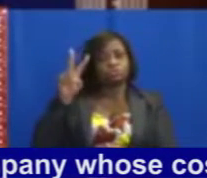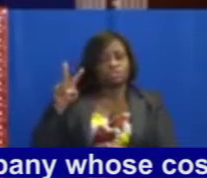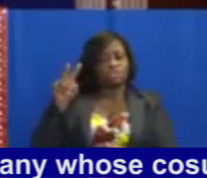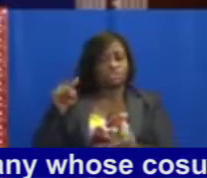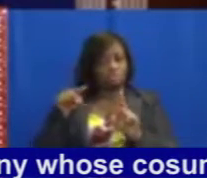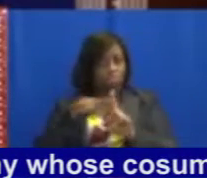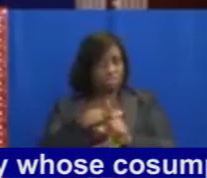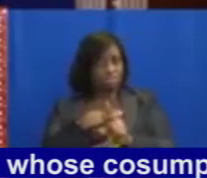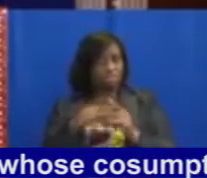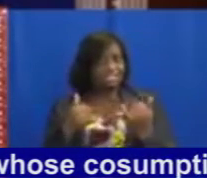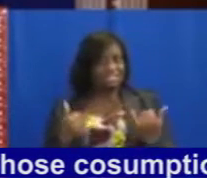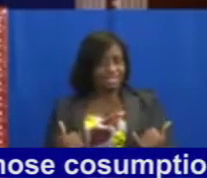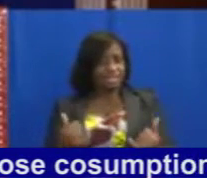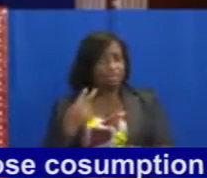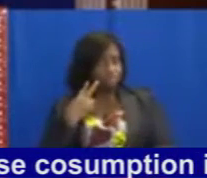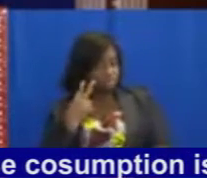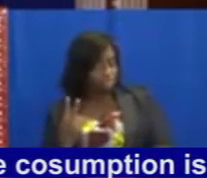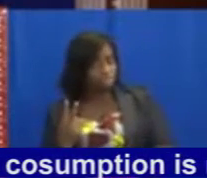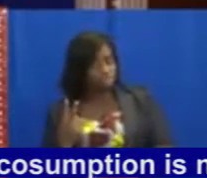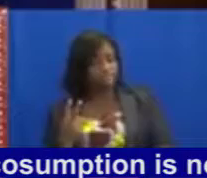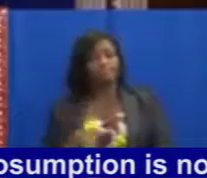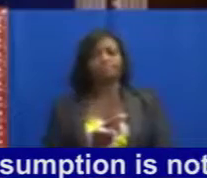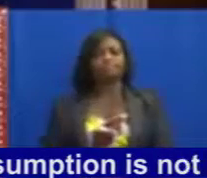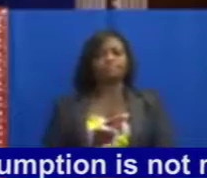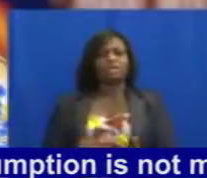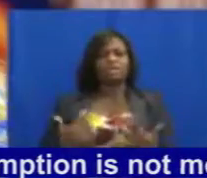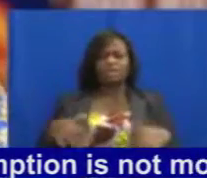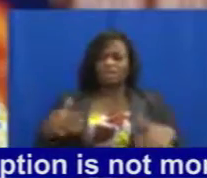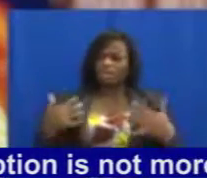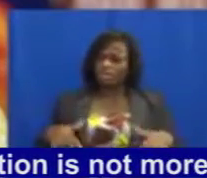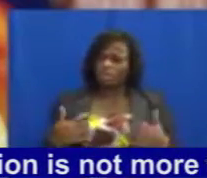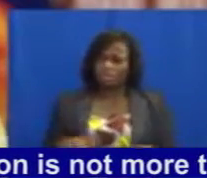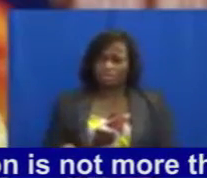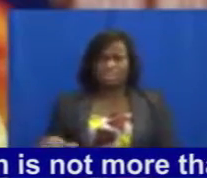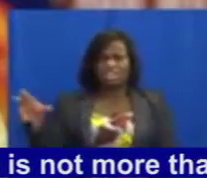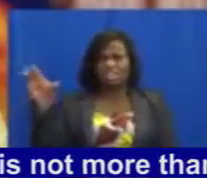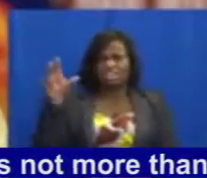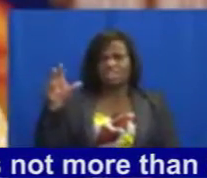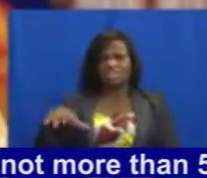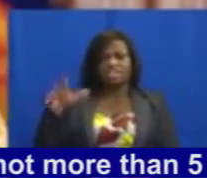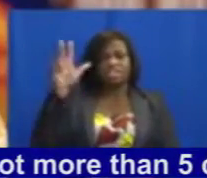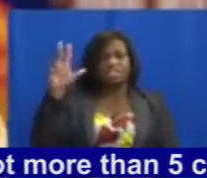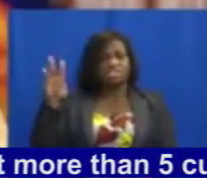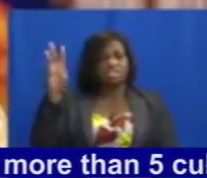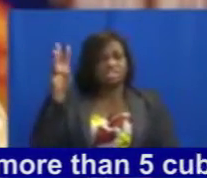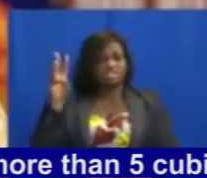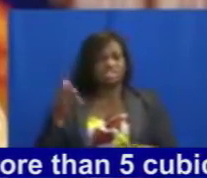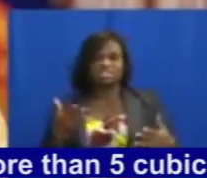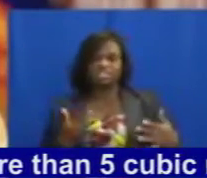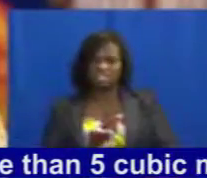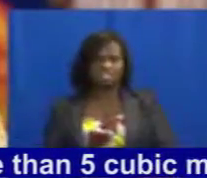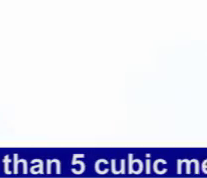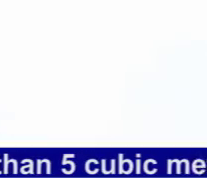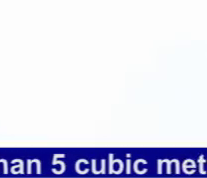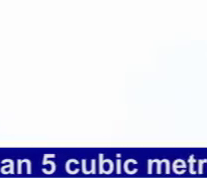55,220 positive cases detected. There have sadly been 336